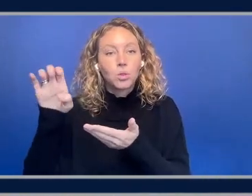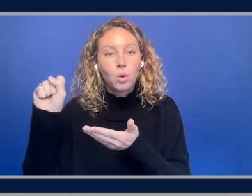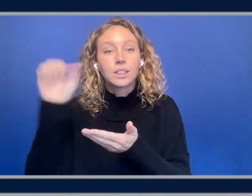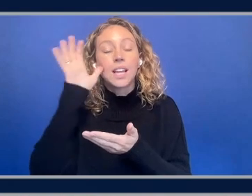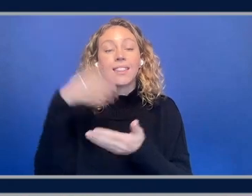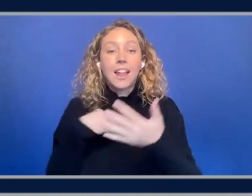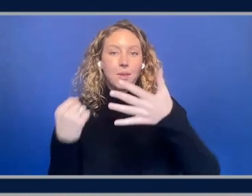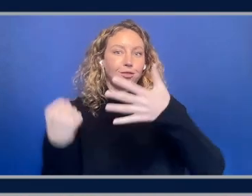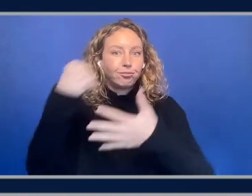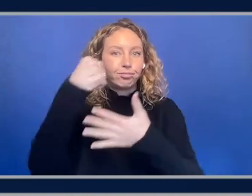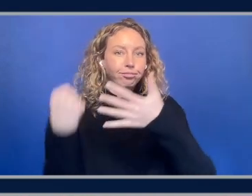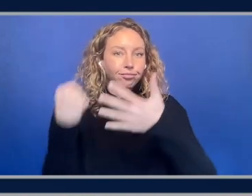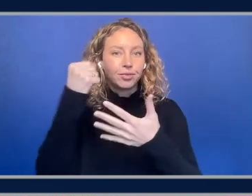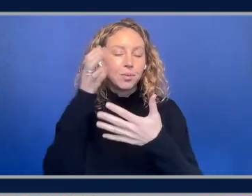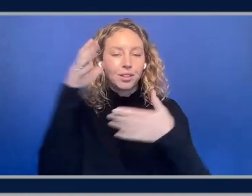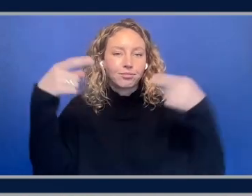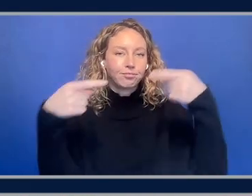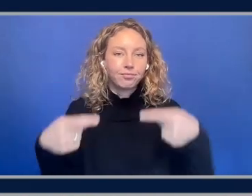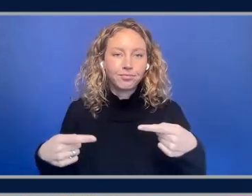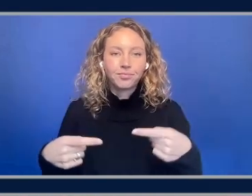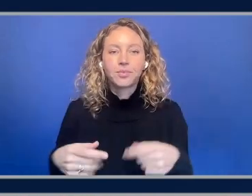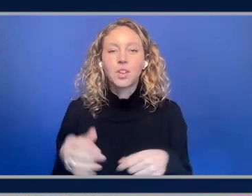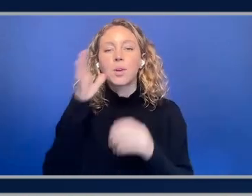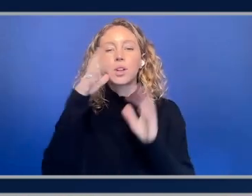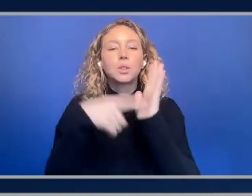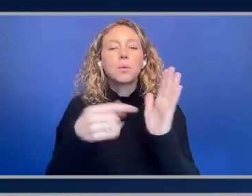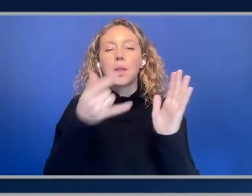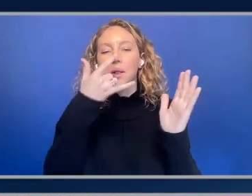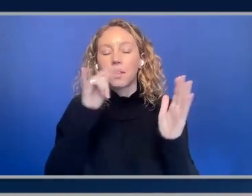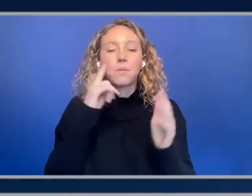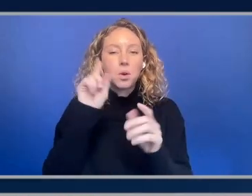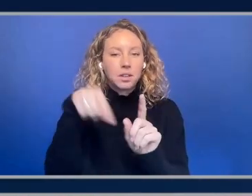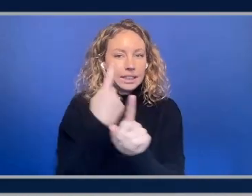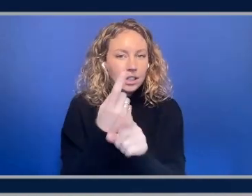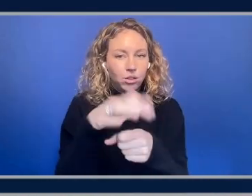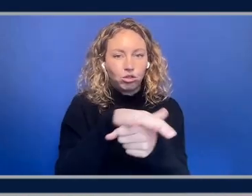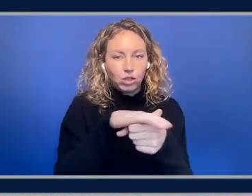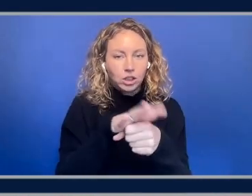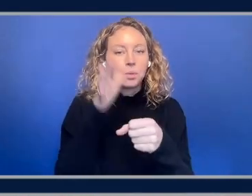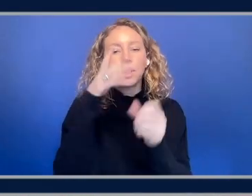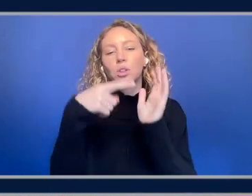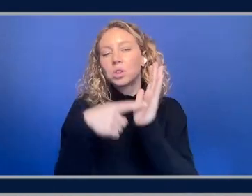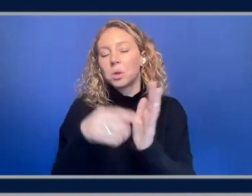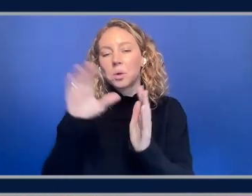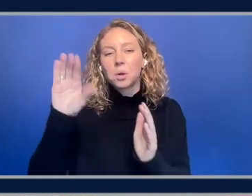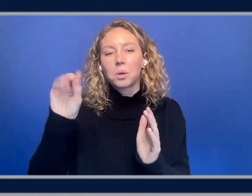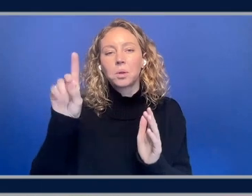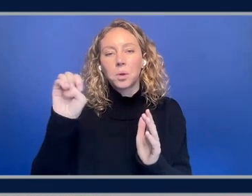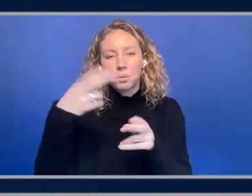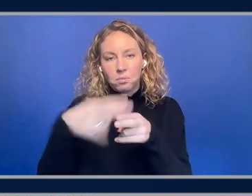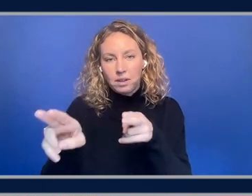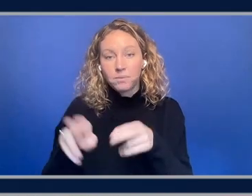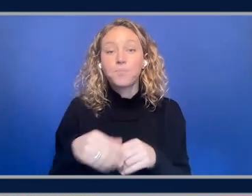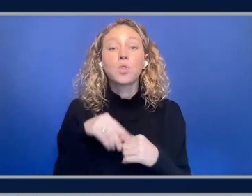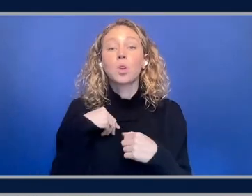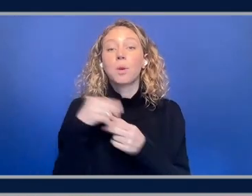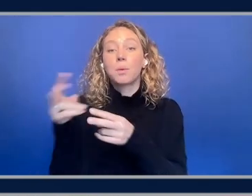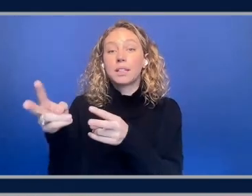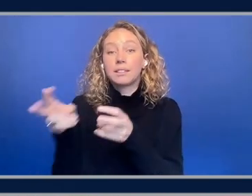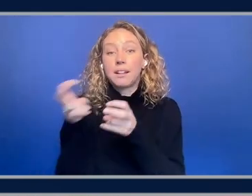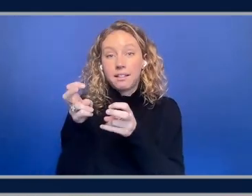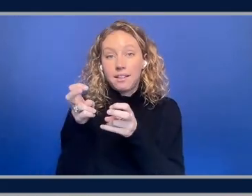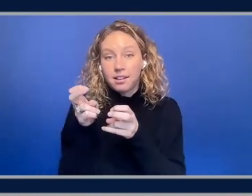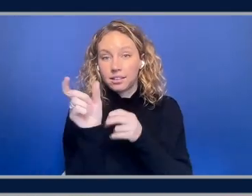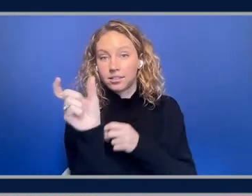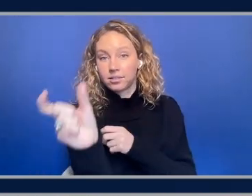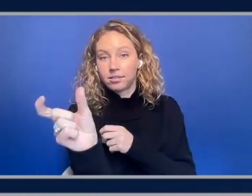take a look at how it looks for a single region. So I'm going to quickly walk through the code. So first we have to select those,